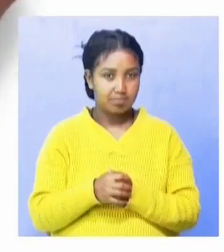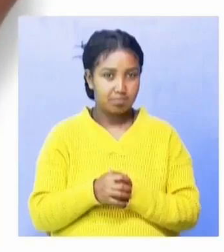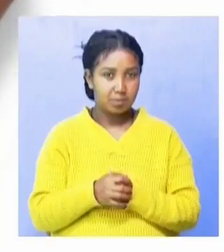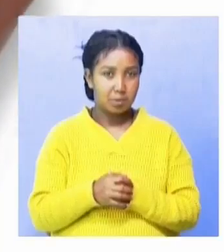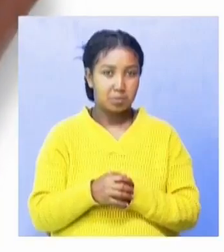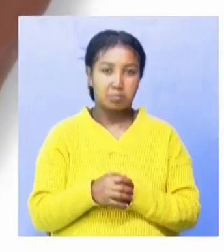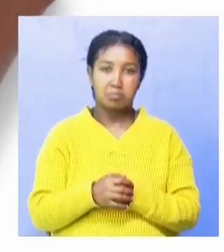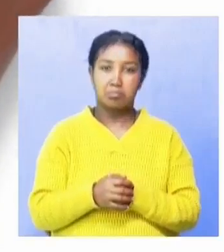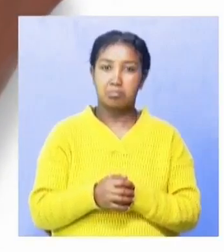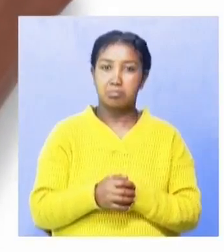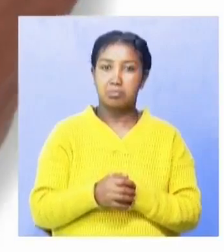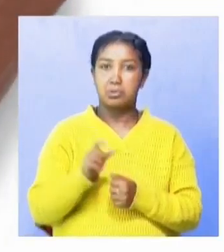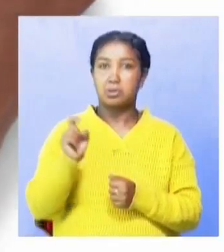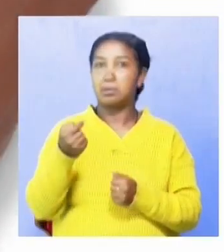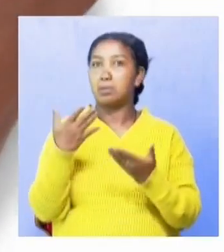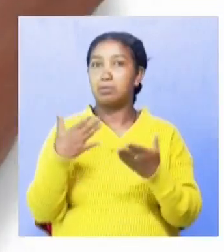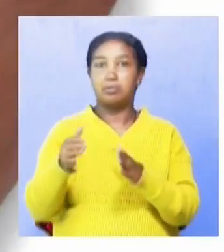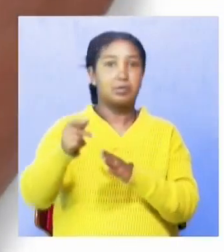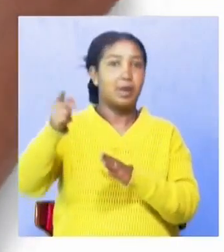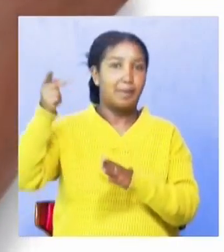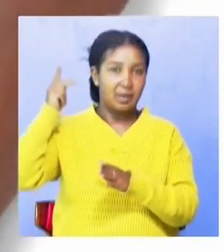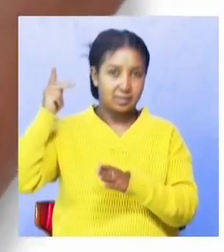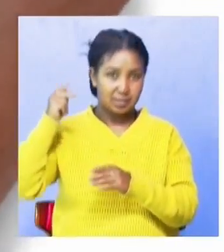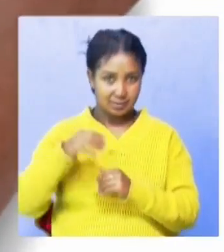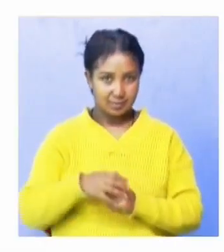Happened in the past.